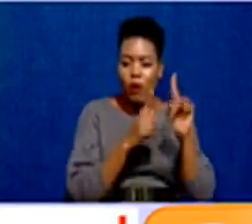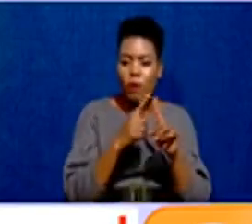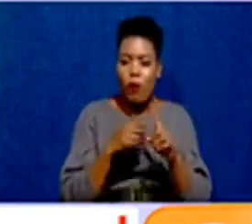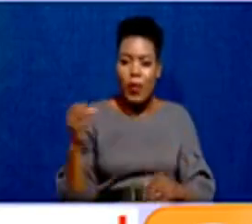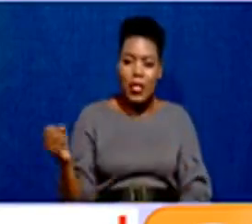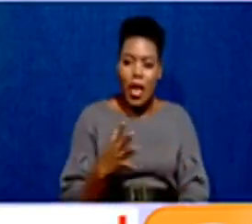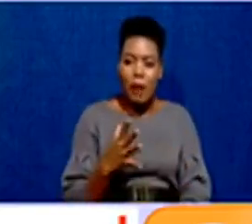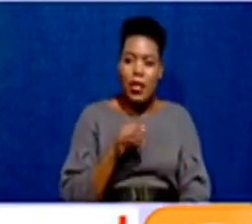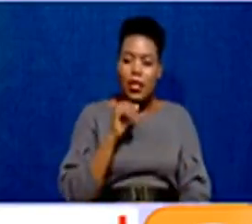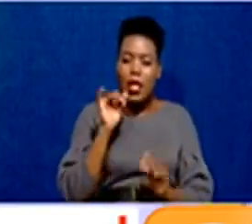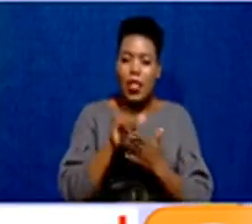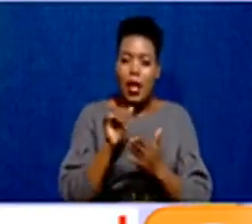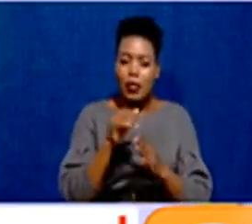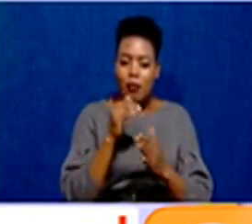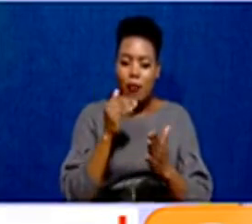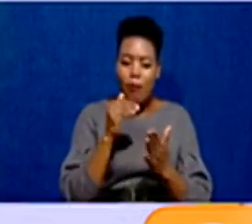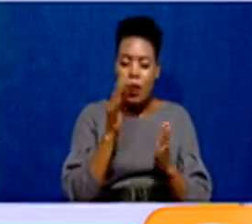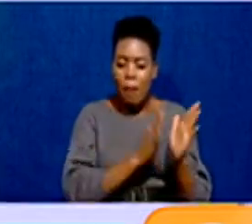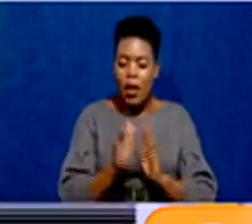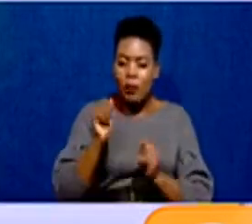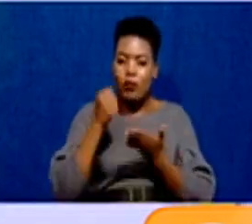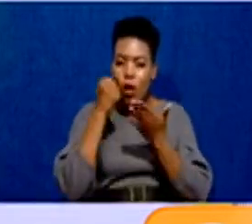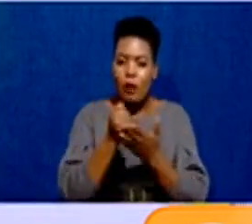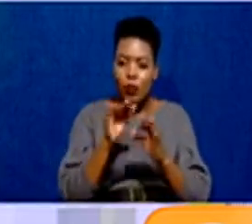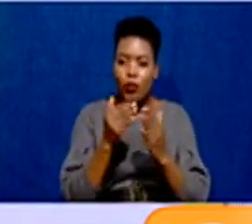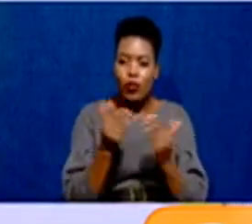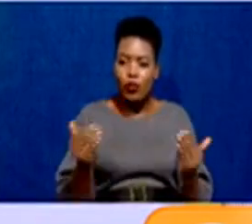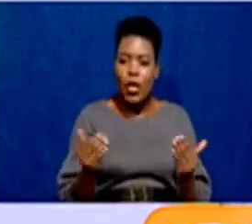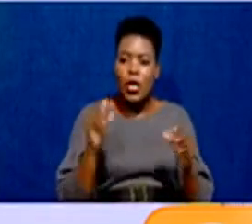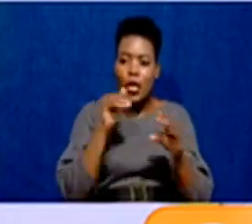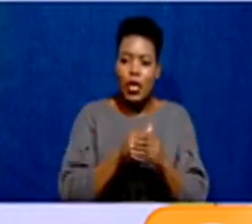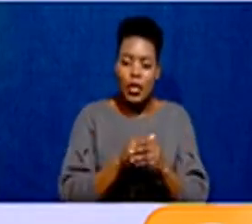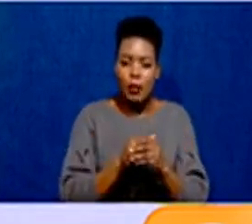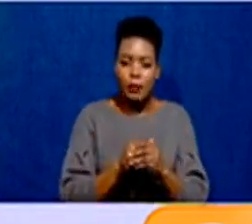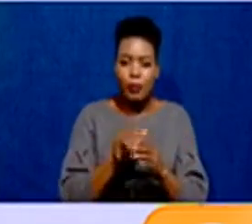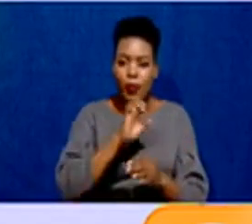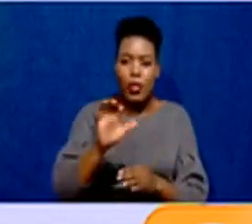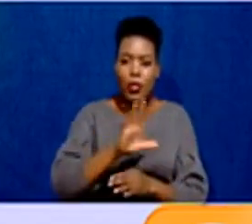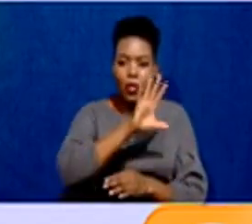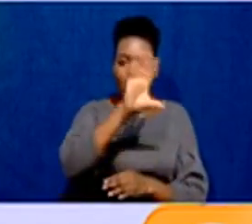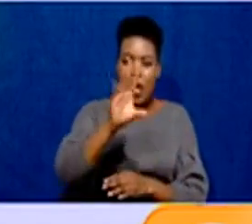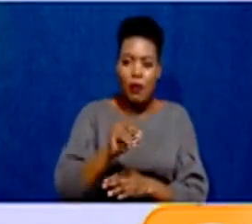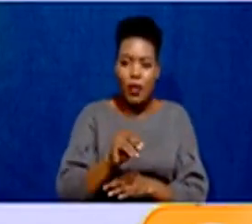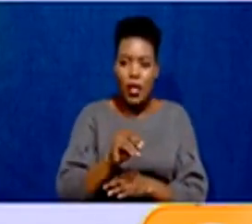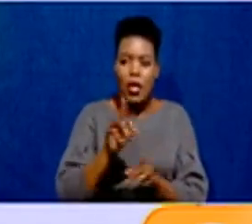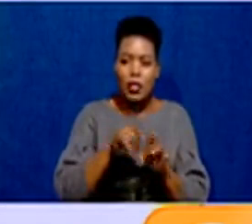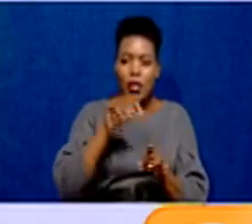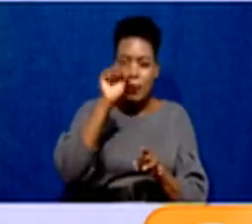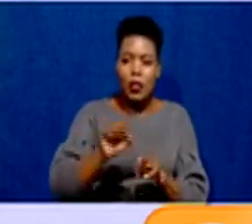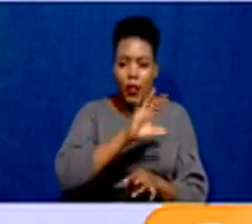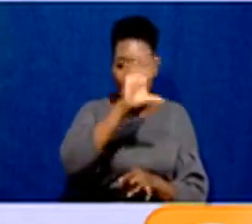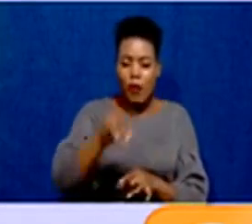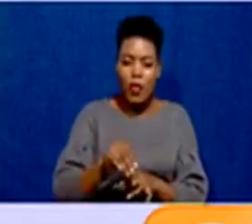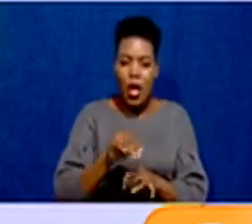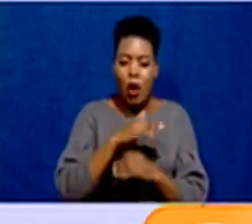is not only going to help the children who come to Mater, it's going to help the children in East, Central and South Africa. They'll be